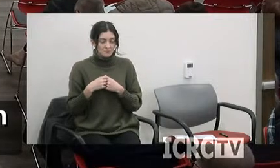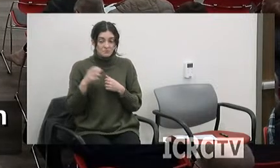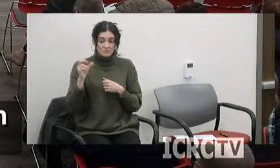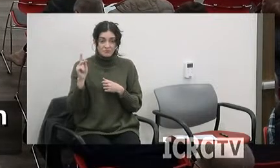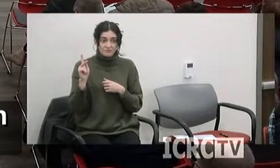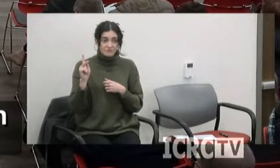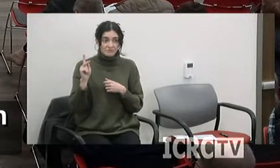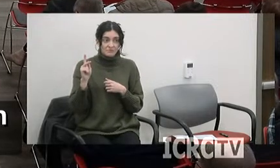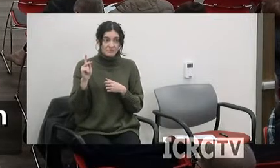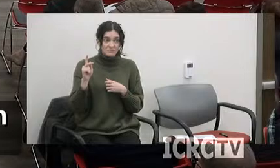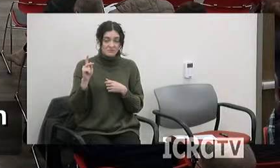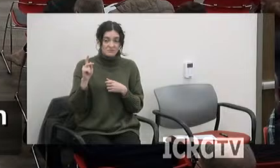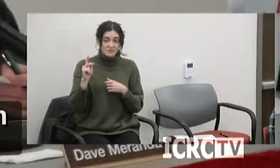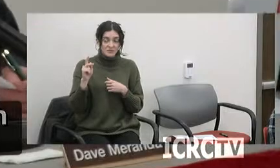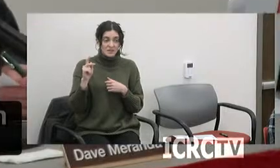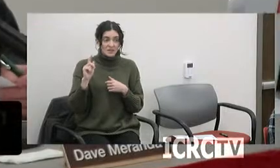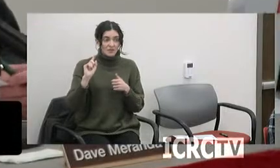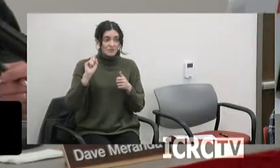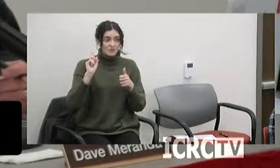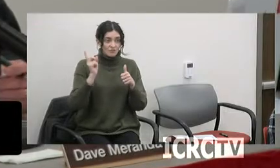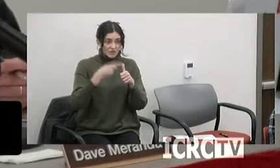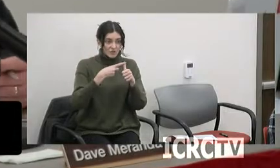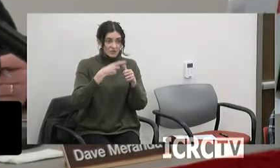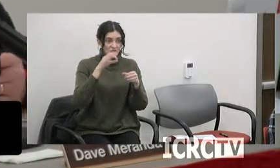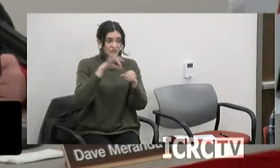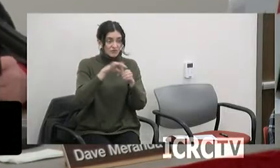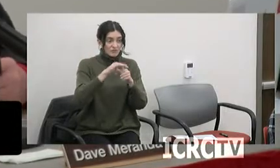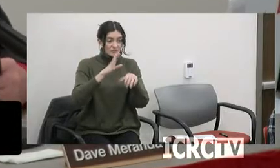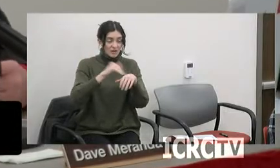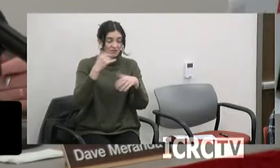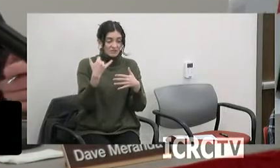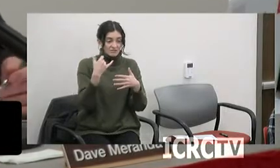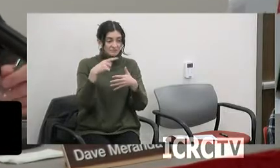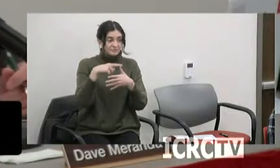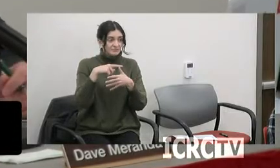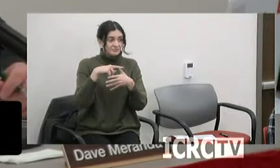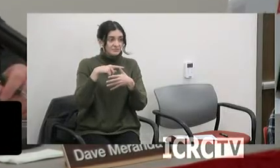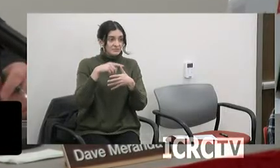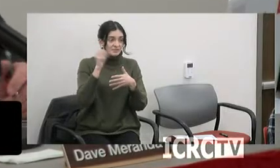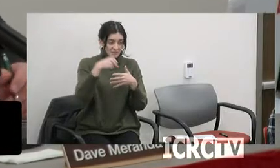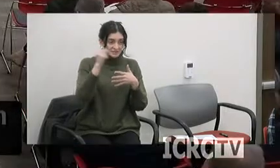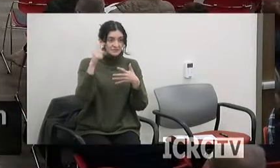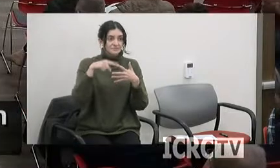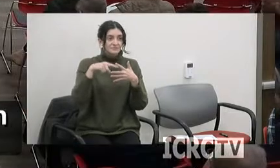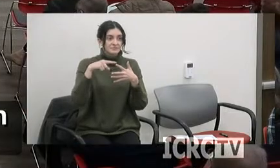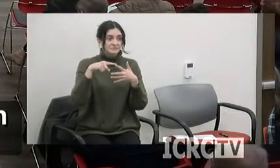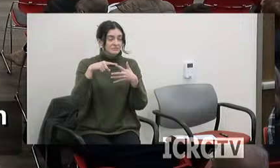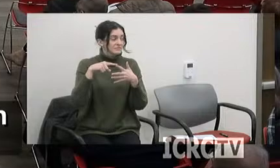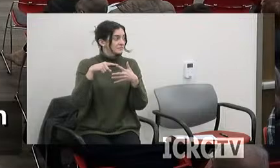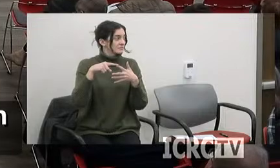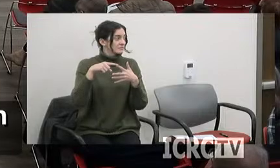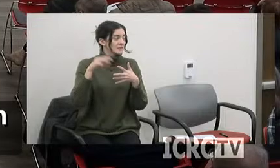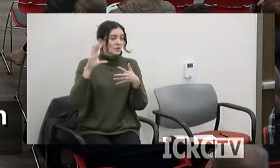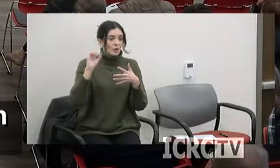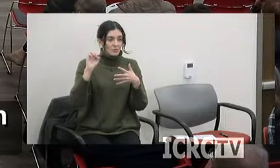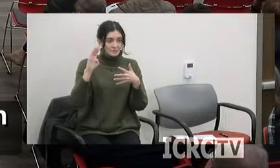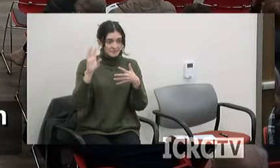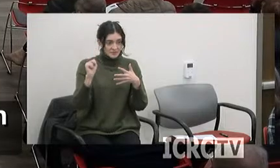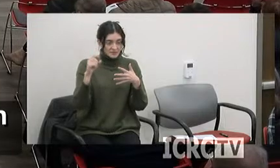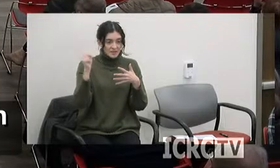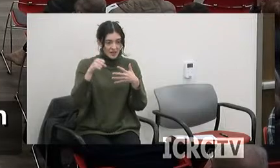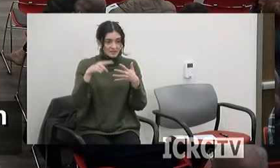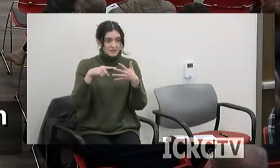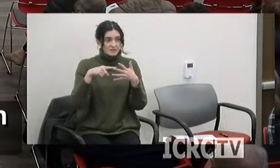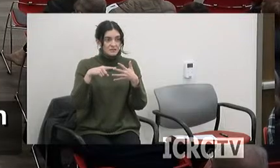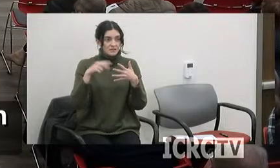So Yes, I first have it. motion, we have a motion and a second. Call the roll. Mrs. Mason, Yes. Mr. Combs, Yes.